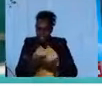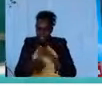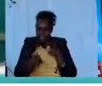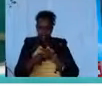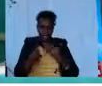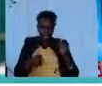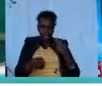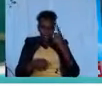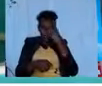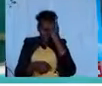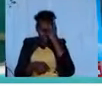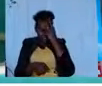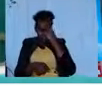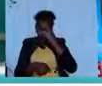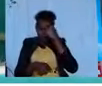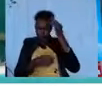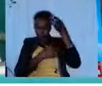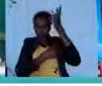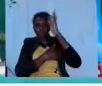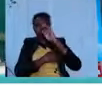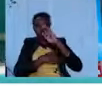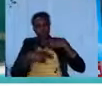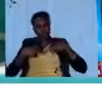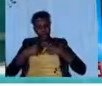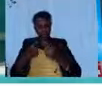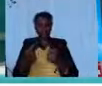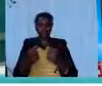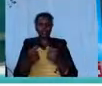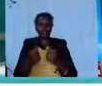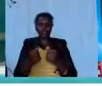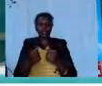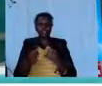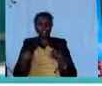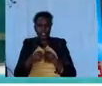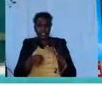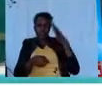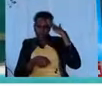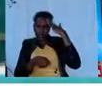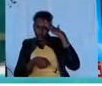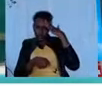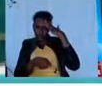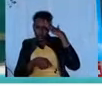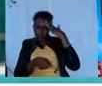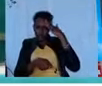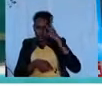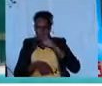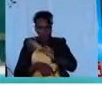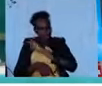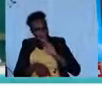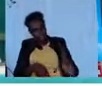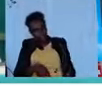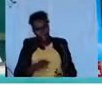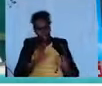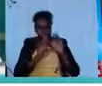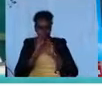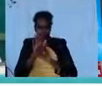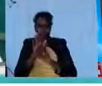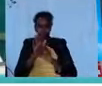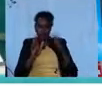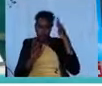diseases, because you're a God who healeth. We acknowledge your kingship, Almighty God, in the lives of your